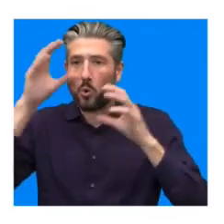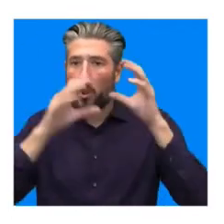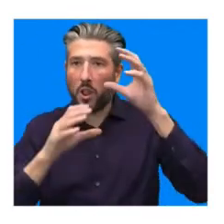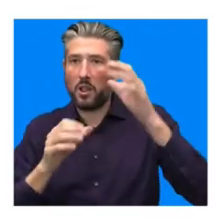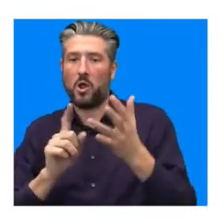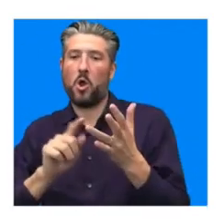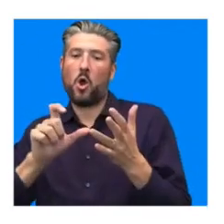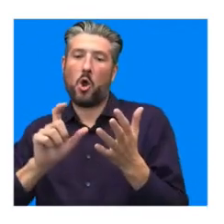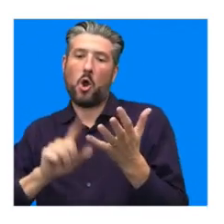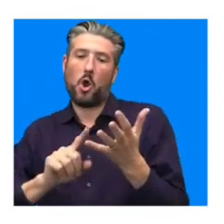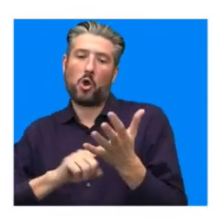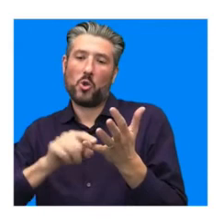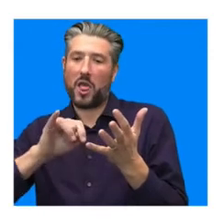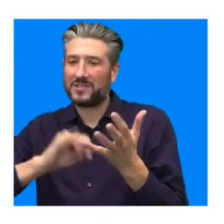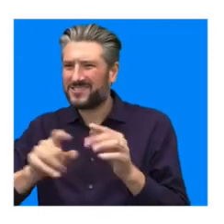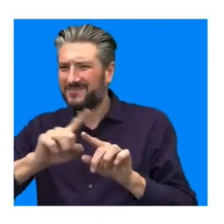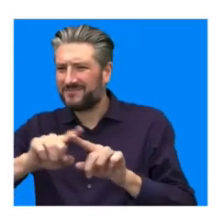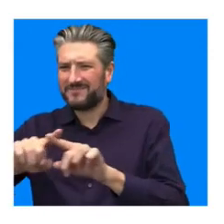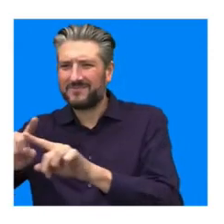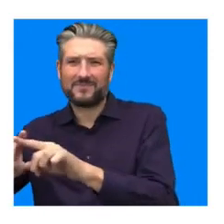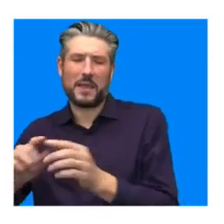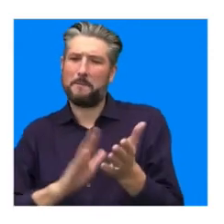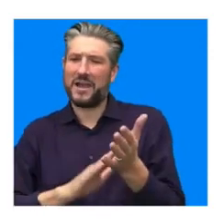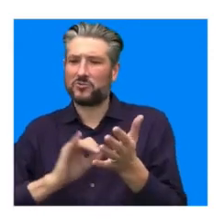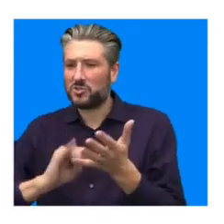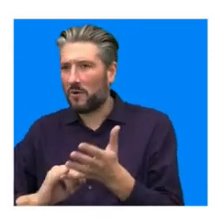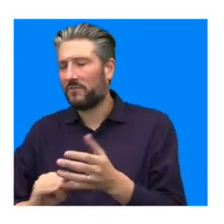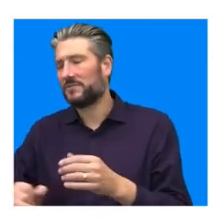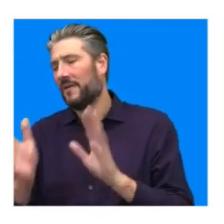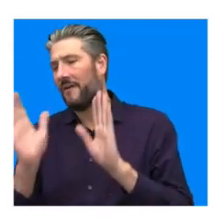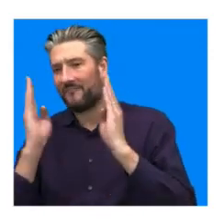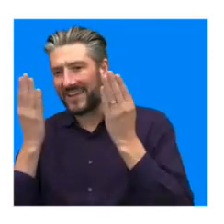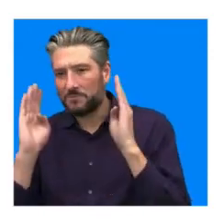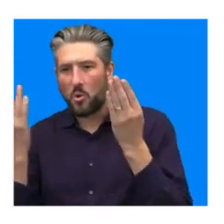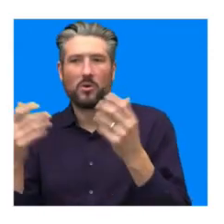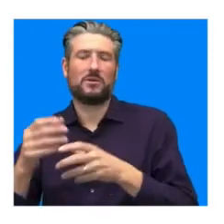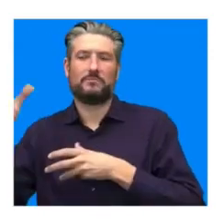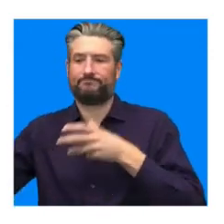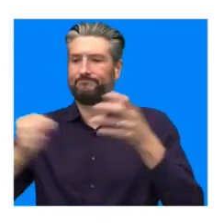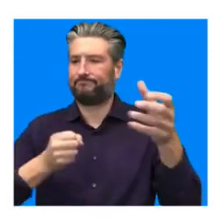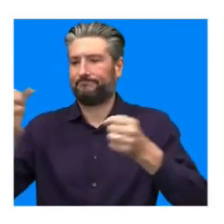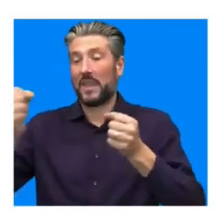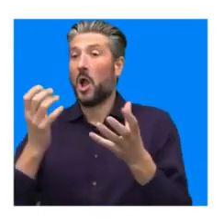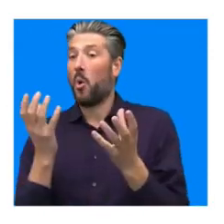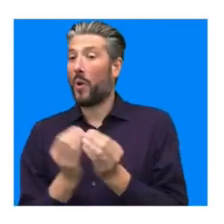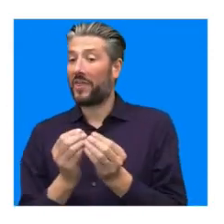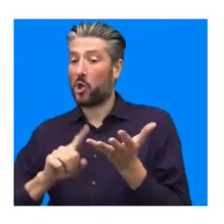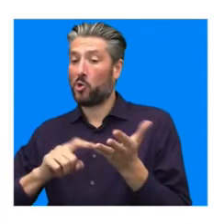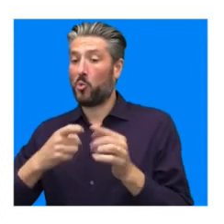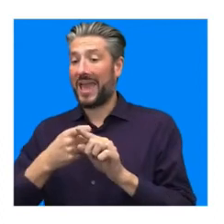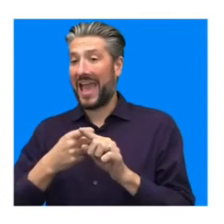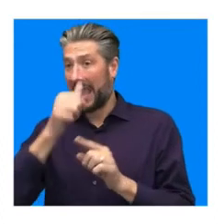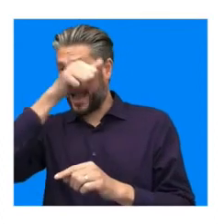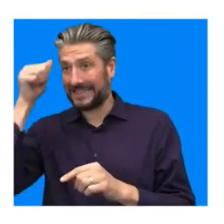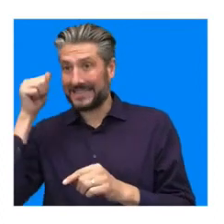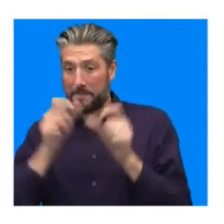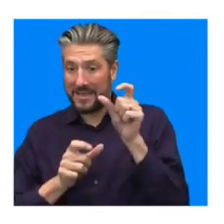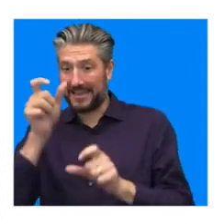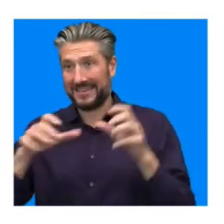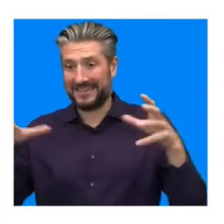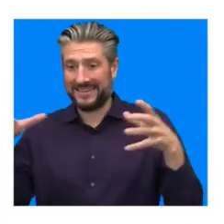from universities really all over the world, with a concentration of academics from the UK, and most importantly,